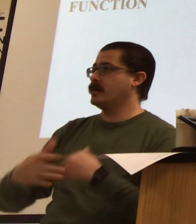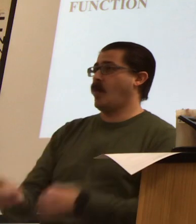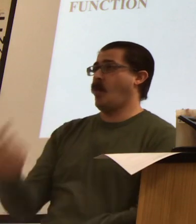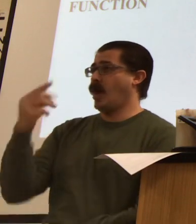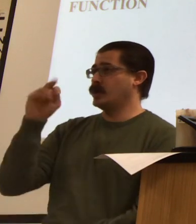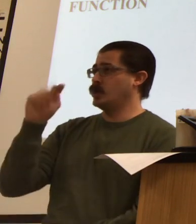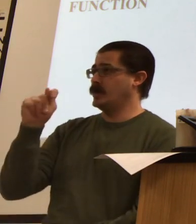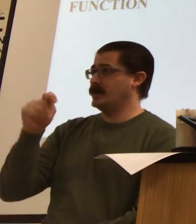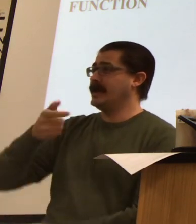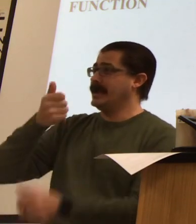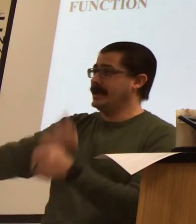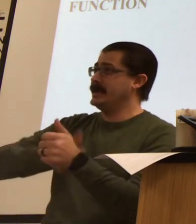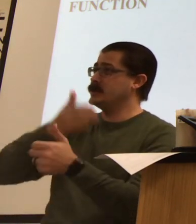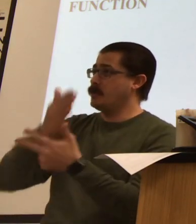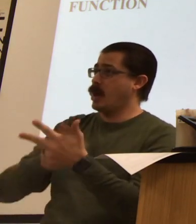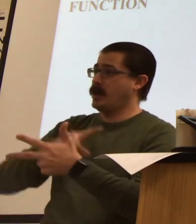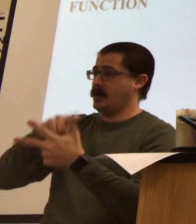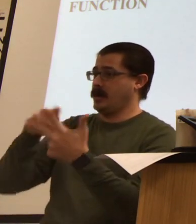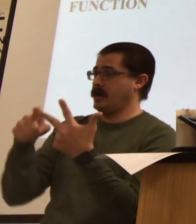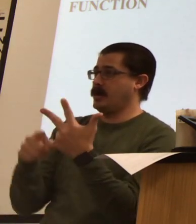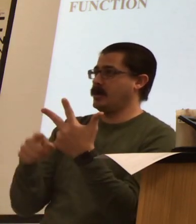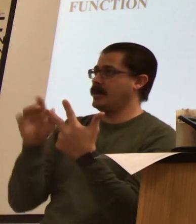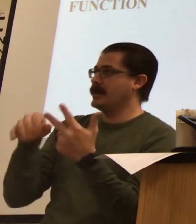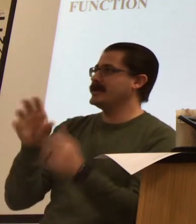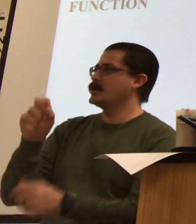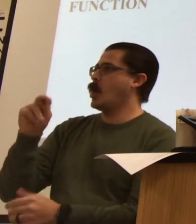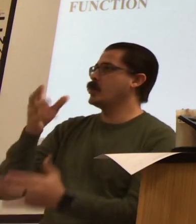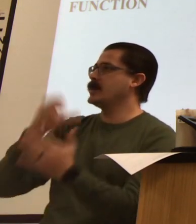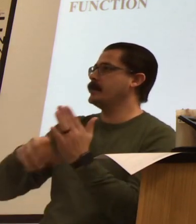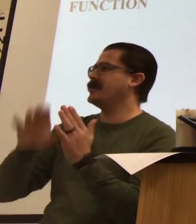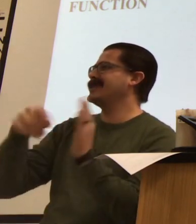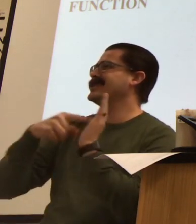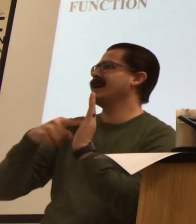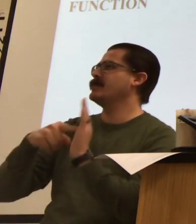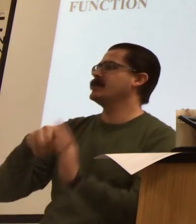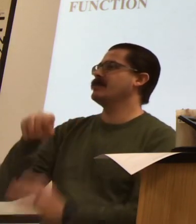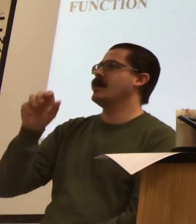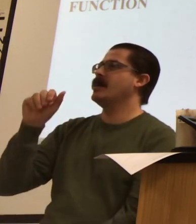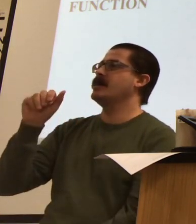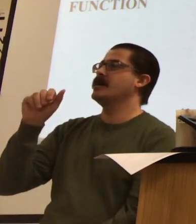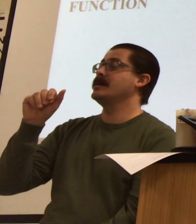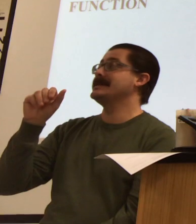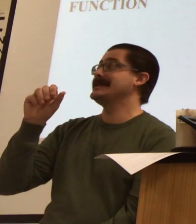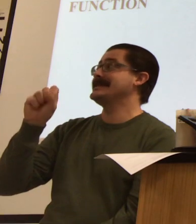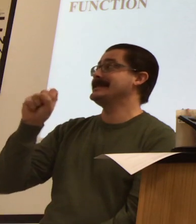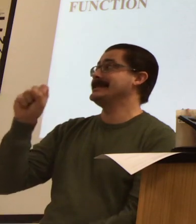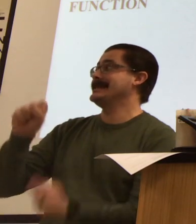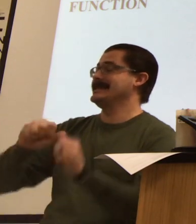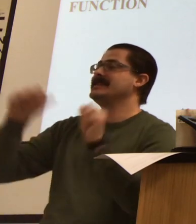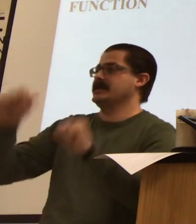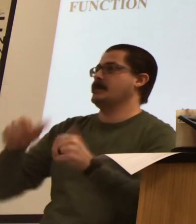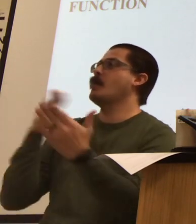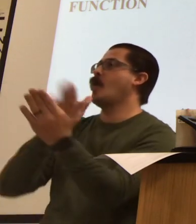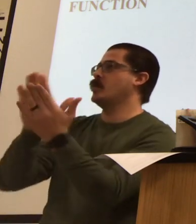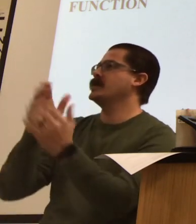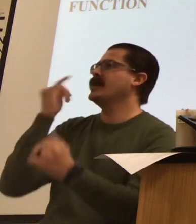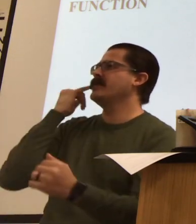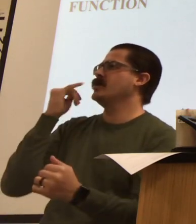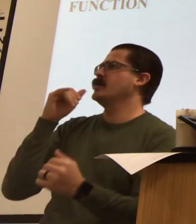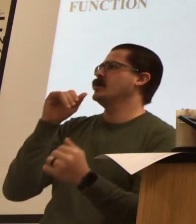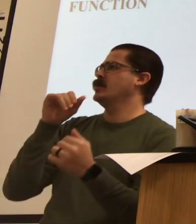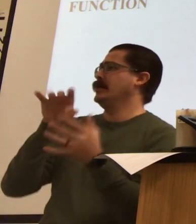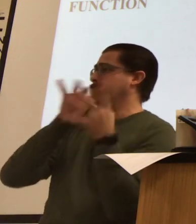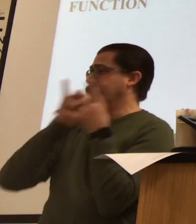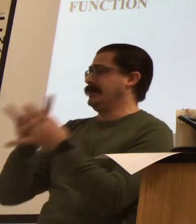those, heart, blood vessels, blood, is its own chapter. But that's an example of the systemic approach. If you were to apply this to the